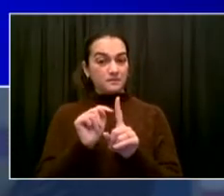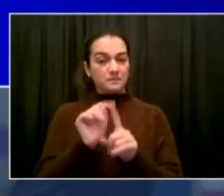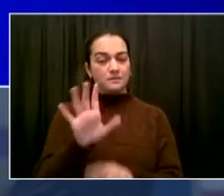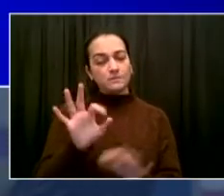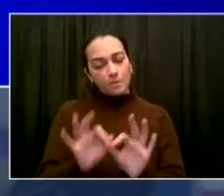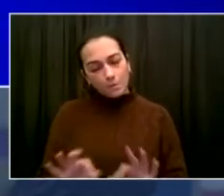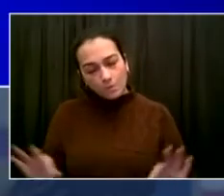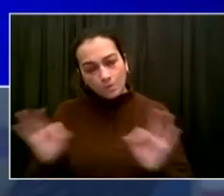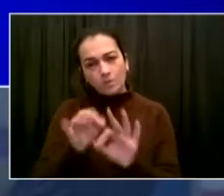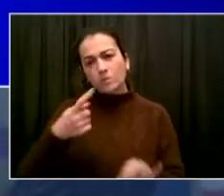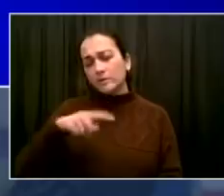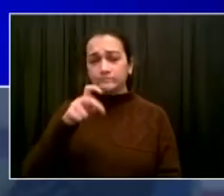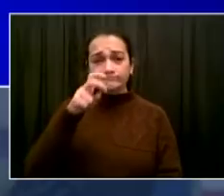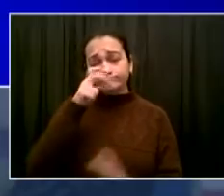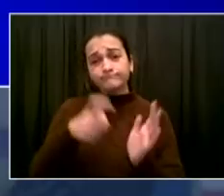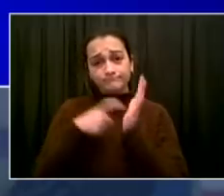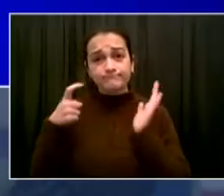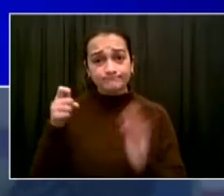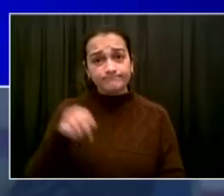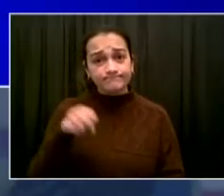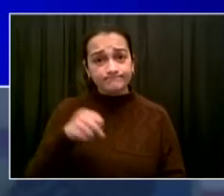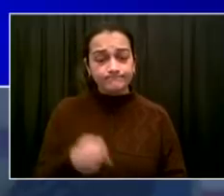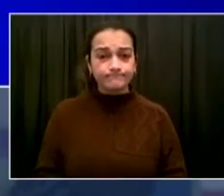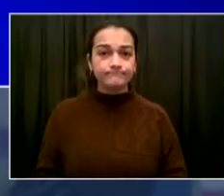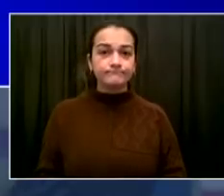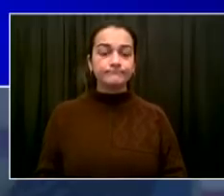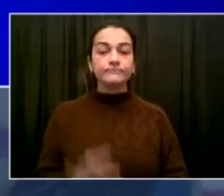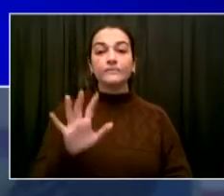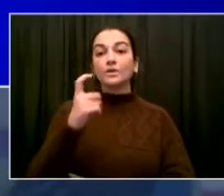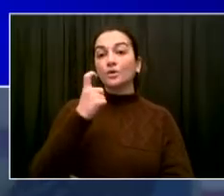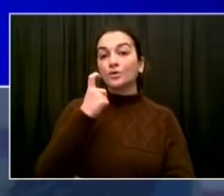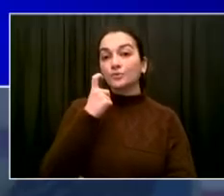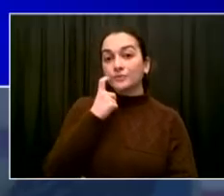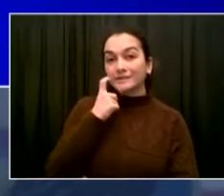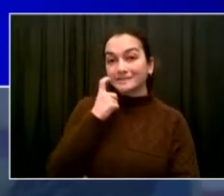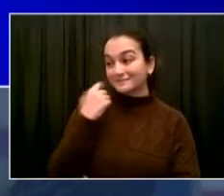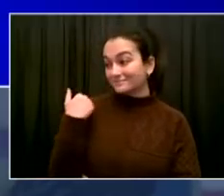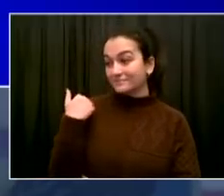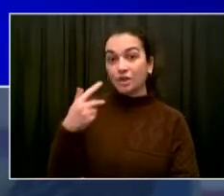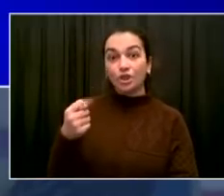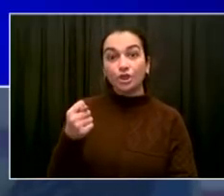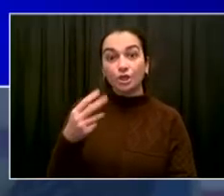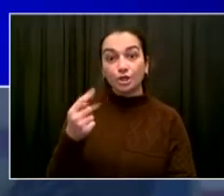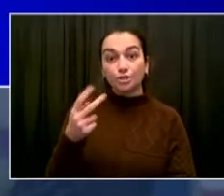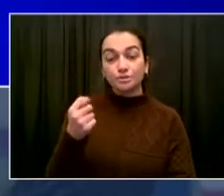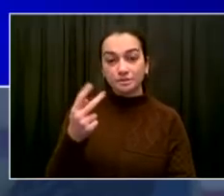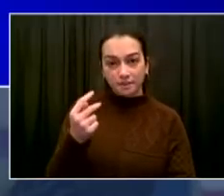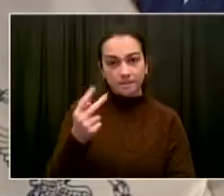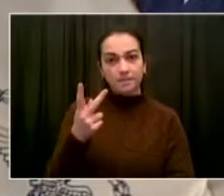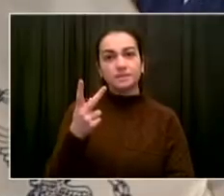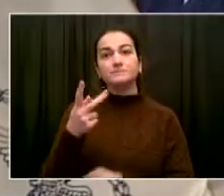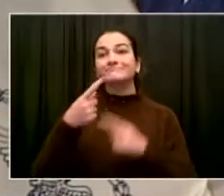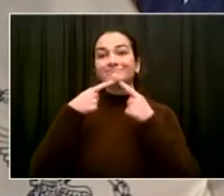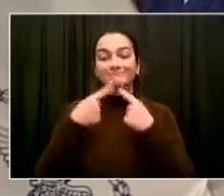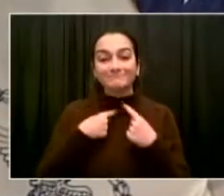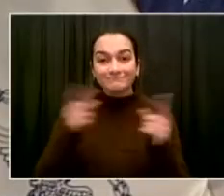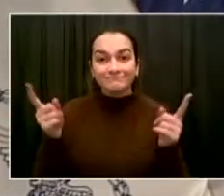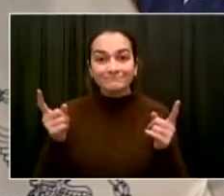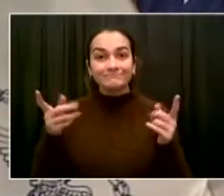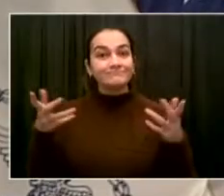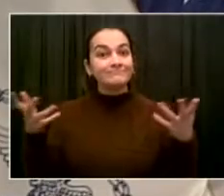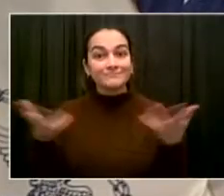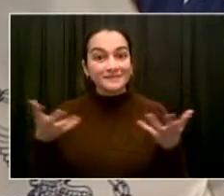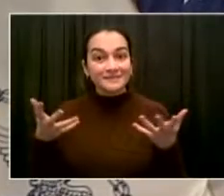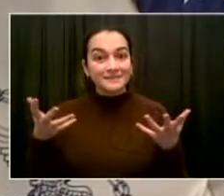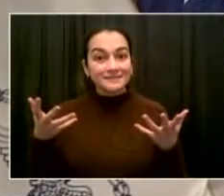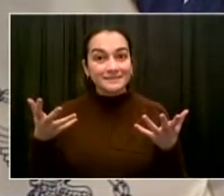Thursday, we also announced a 6-point plan to increase testing intensely. Testing is crucial here. We're going to be making more and more testing available all over the